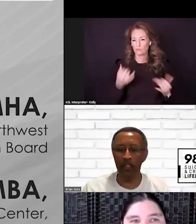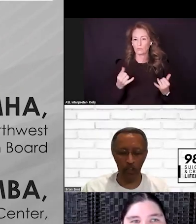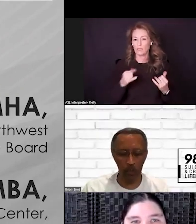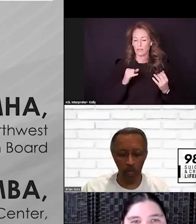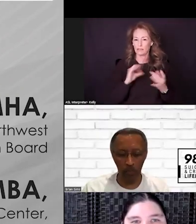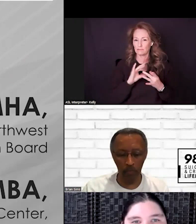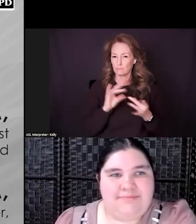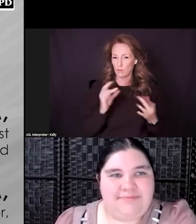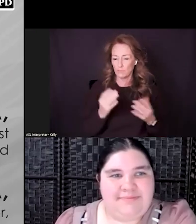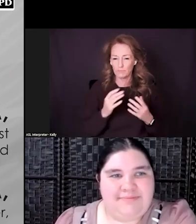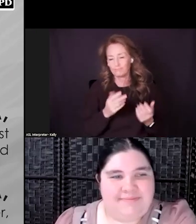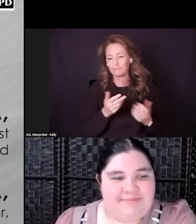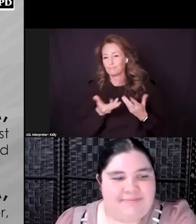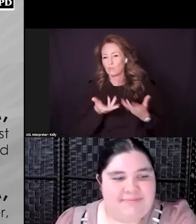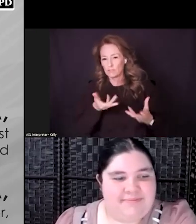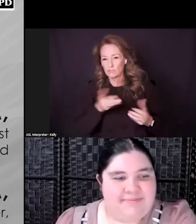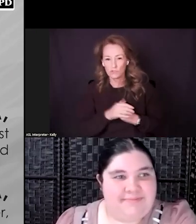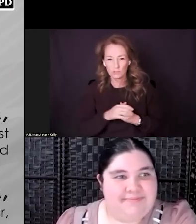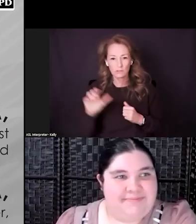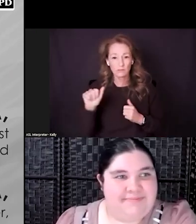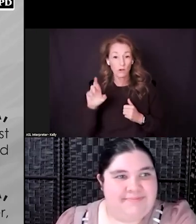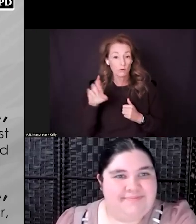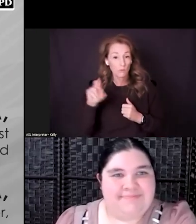And I guess we'll start with Aurora.